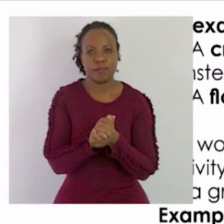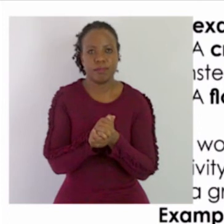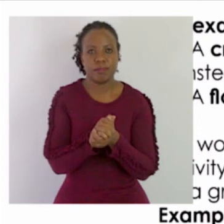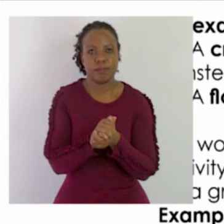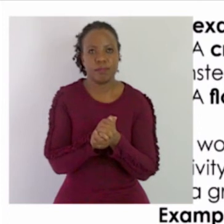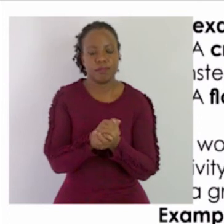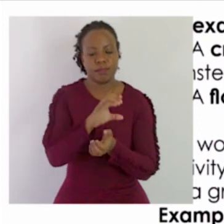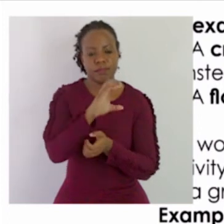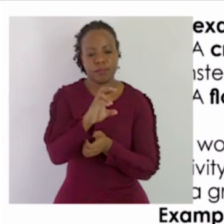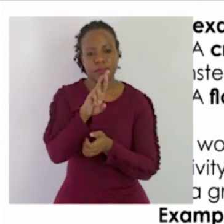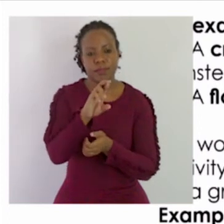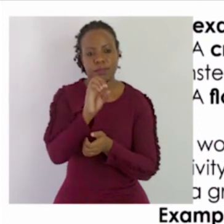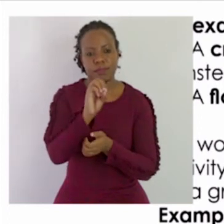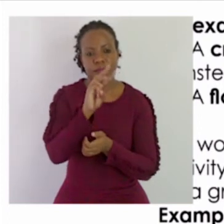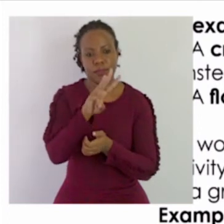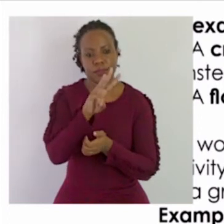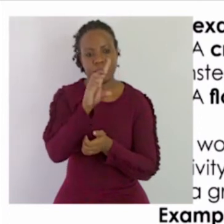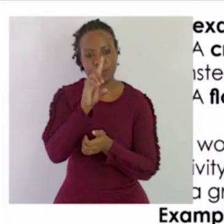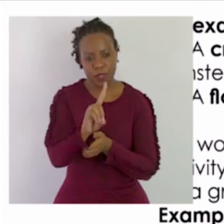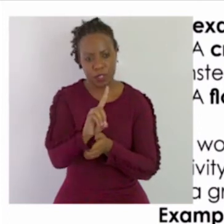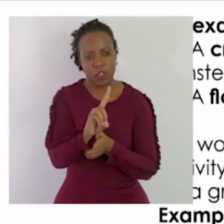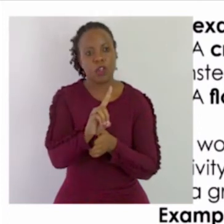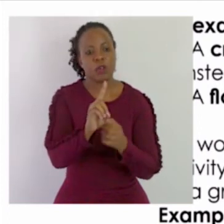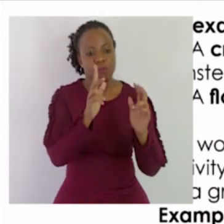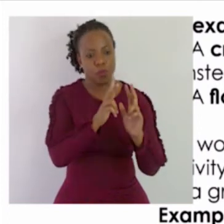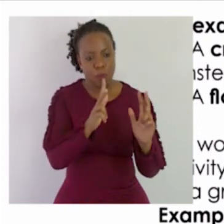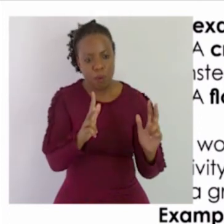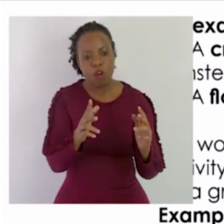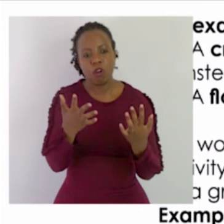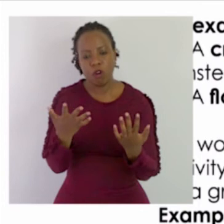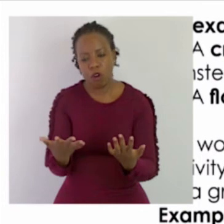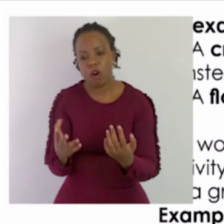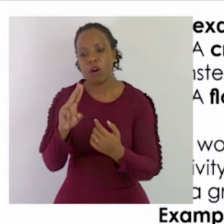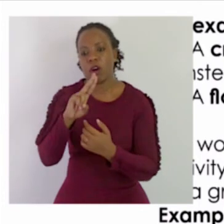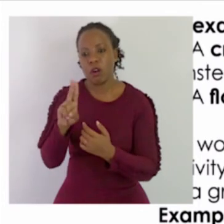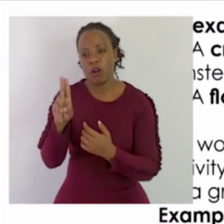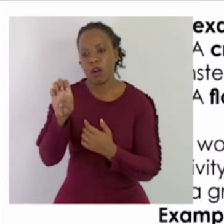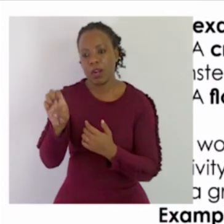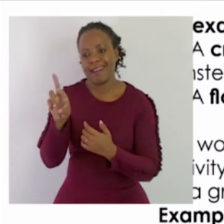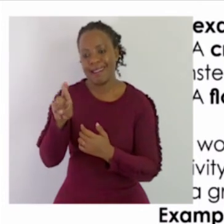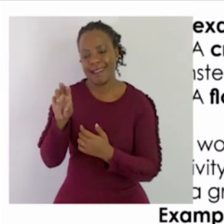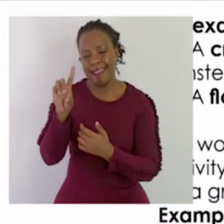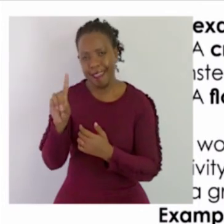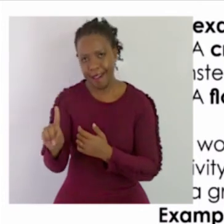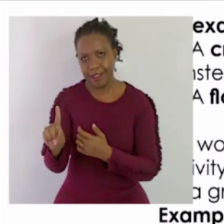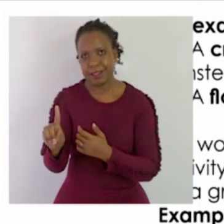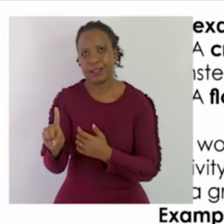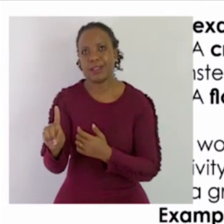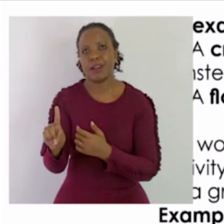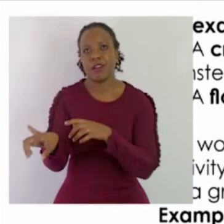is coming in place of lots of elephants. So the crowd sounds like a herd